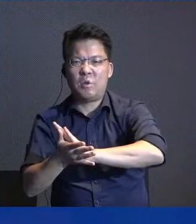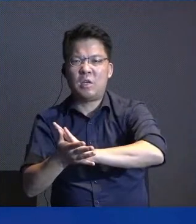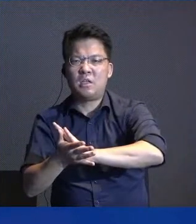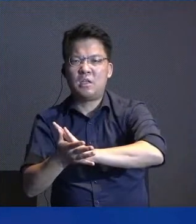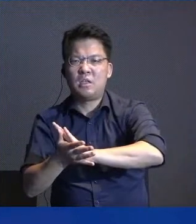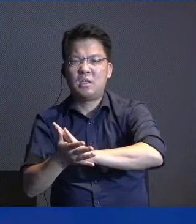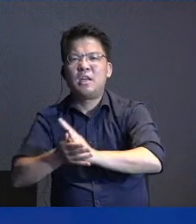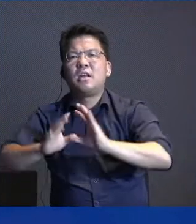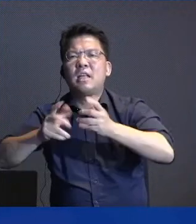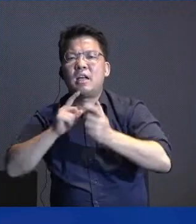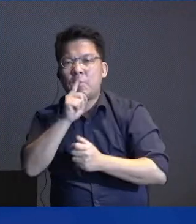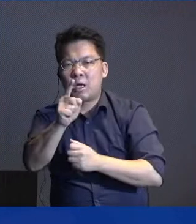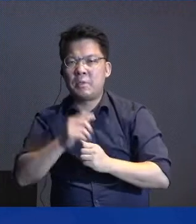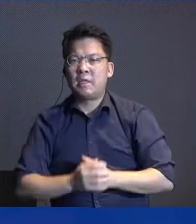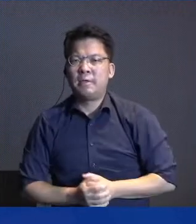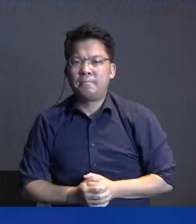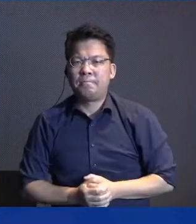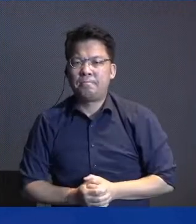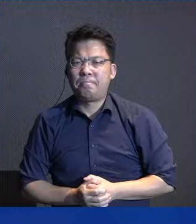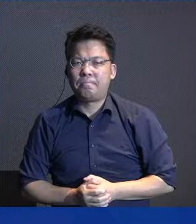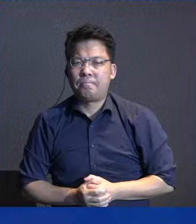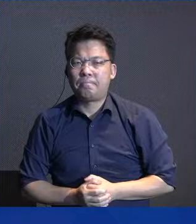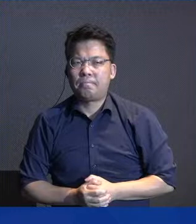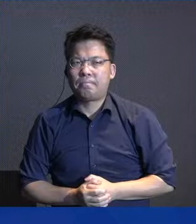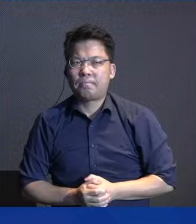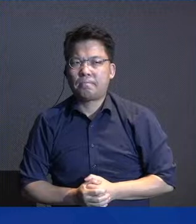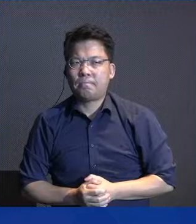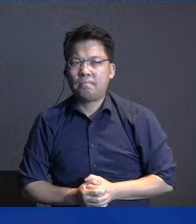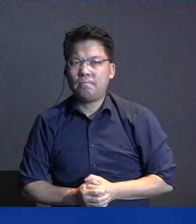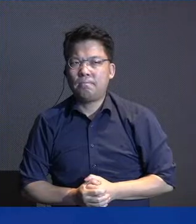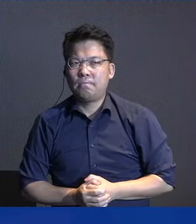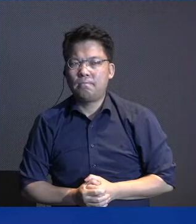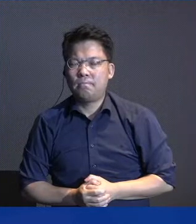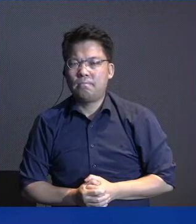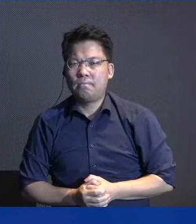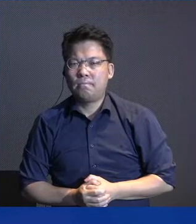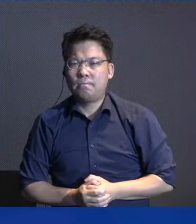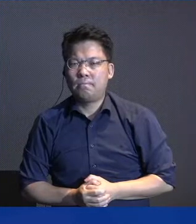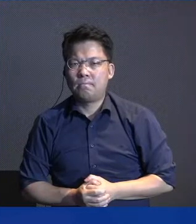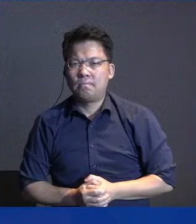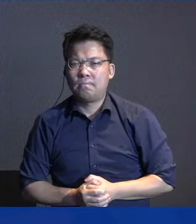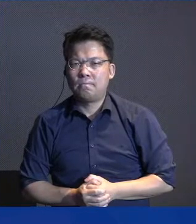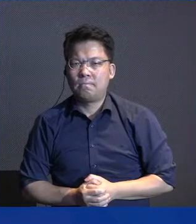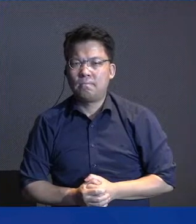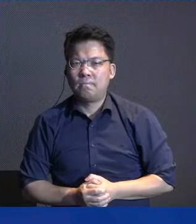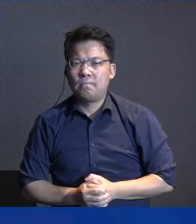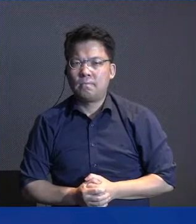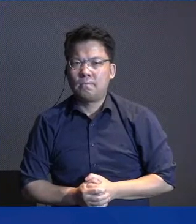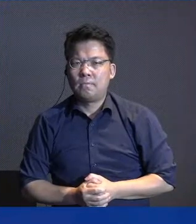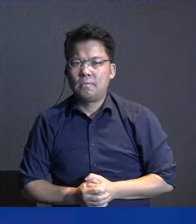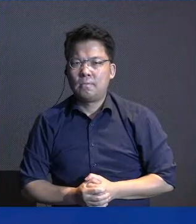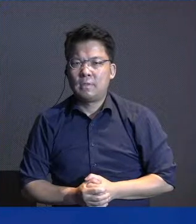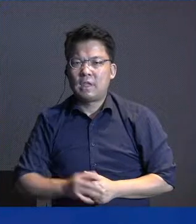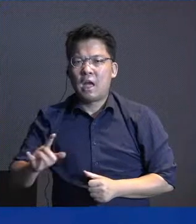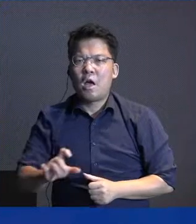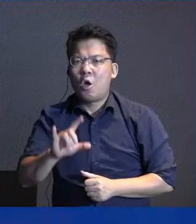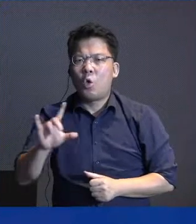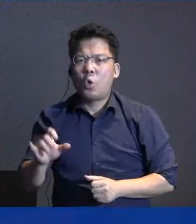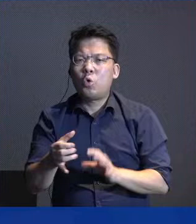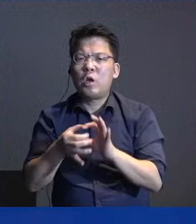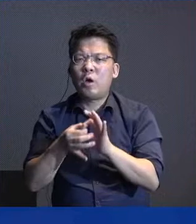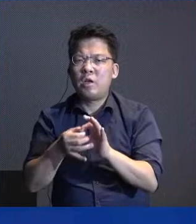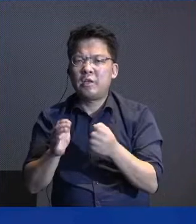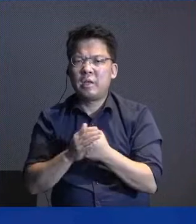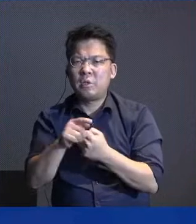know, it's very important to reconsider and rethink how are we going to